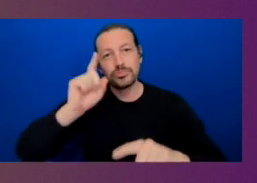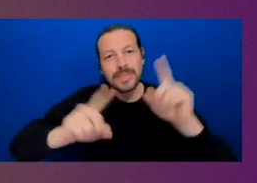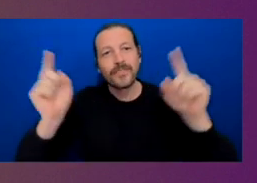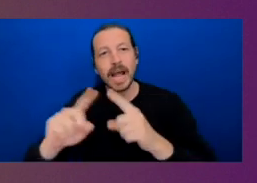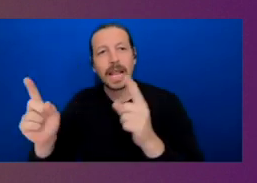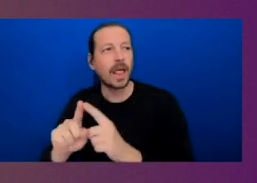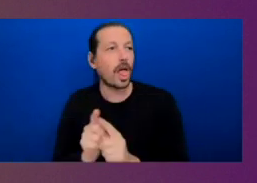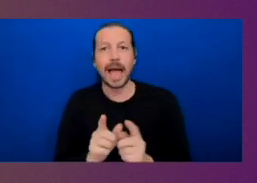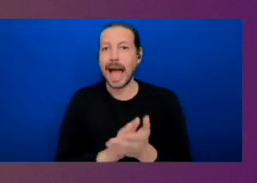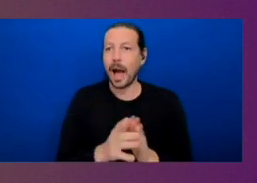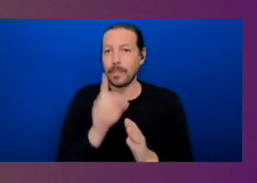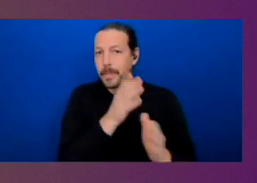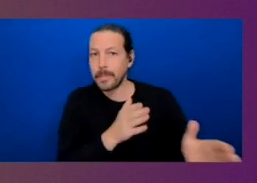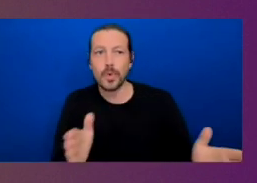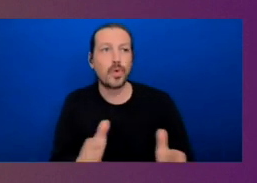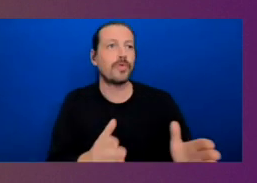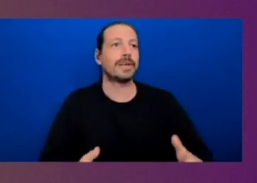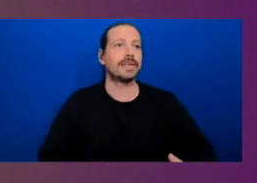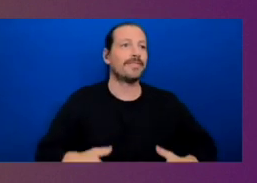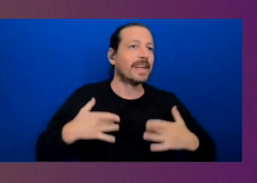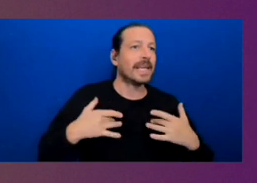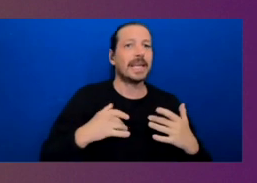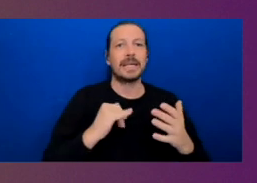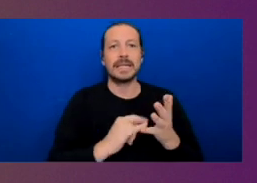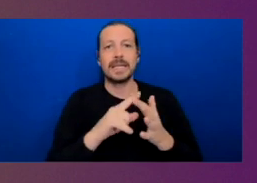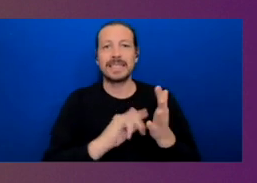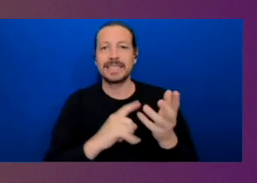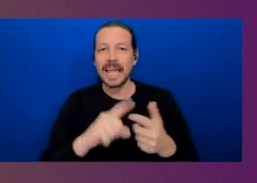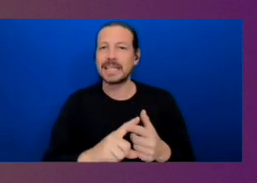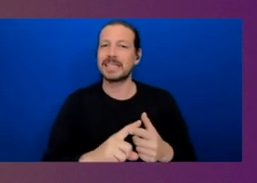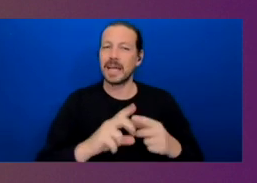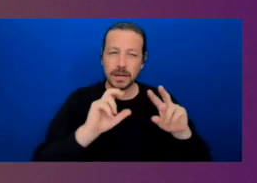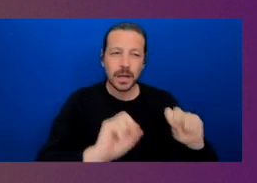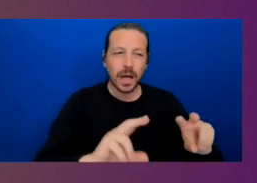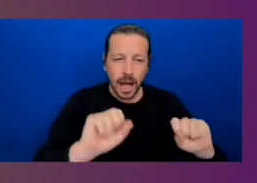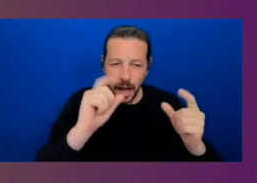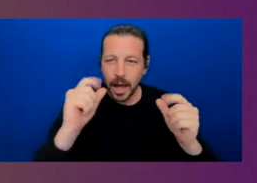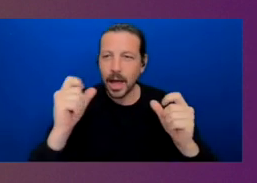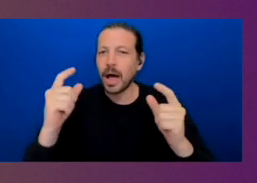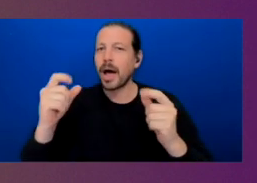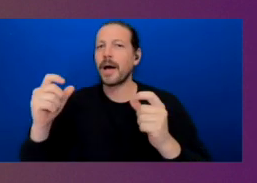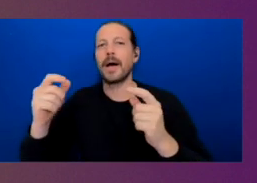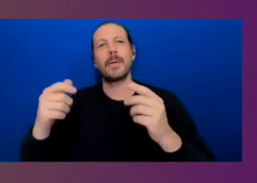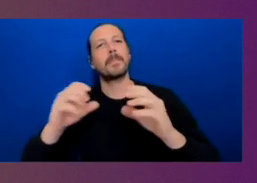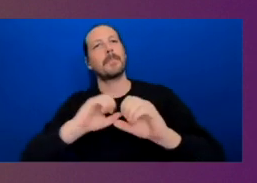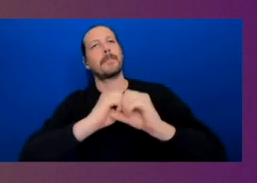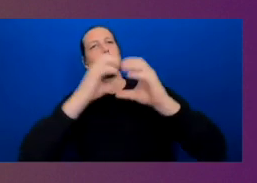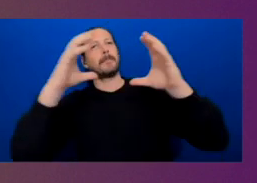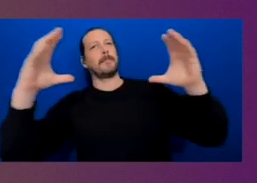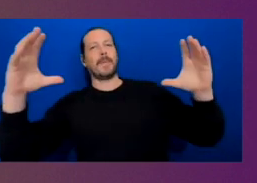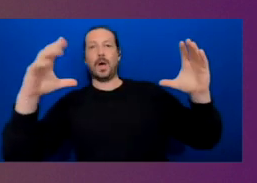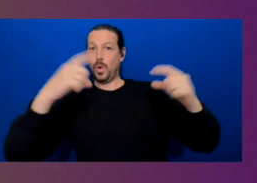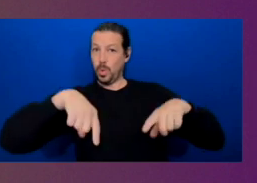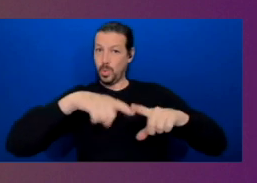but beyond that, also those other characteristics of difference, the more we can understand where that inconsistency